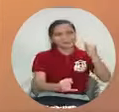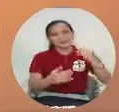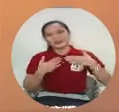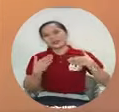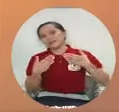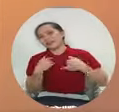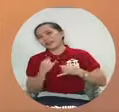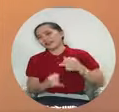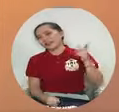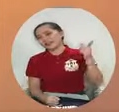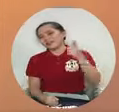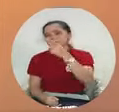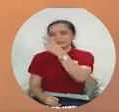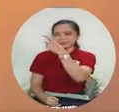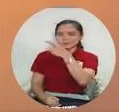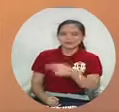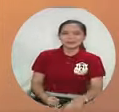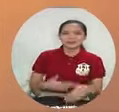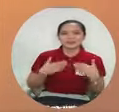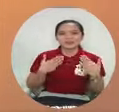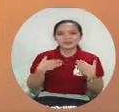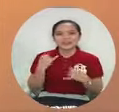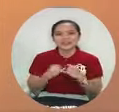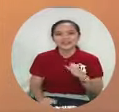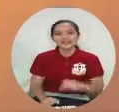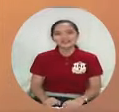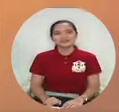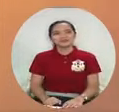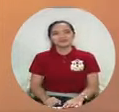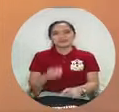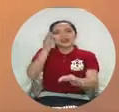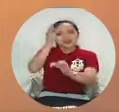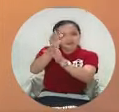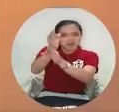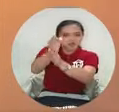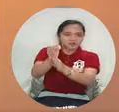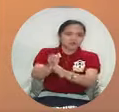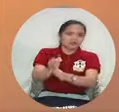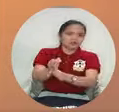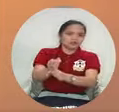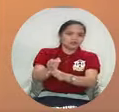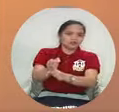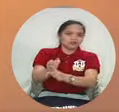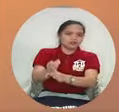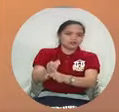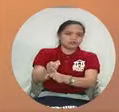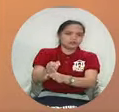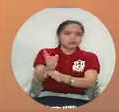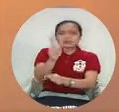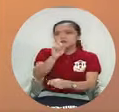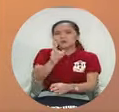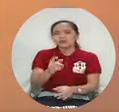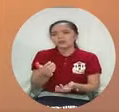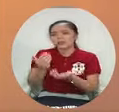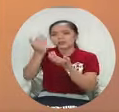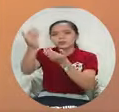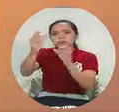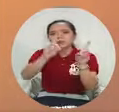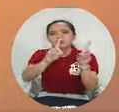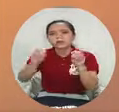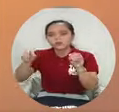you in the way of faithfulness. What did commitment do to Paul?